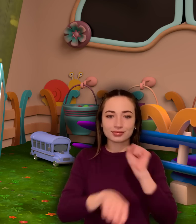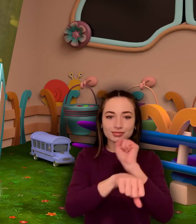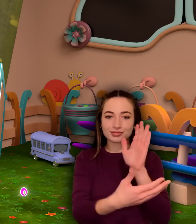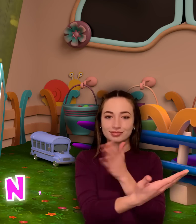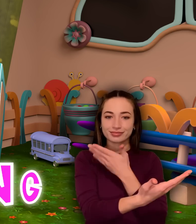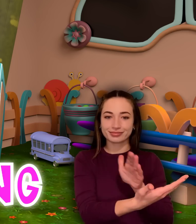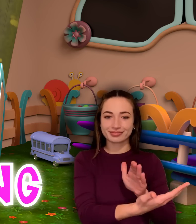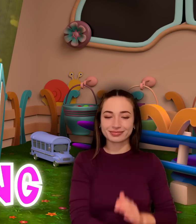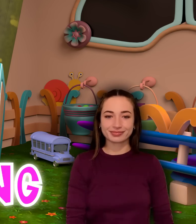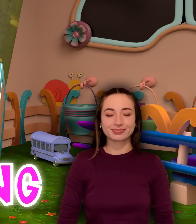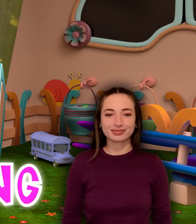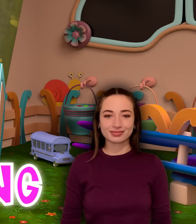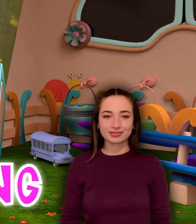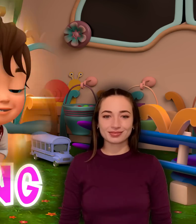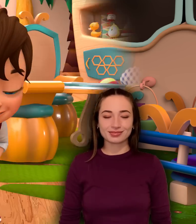job